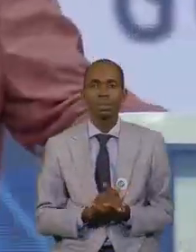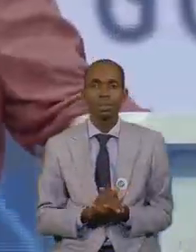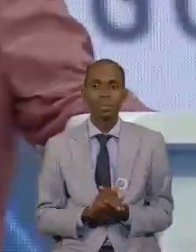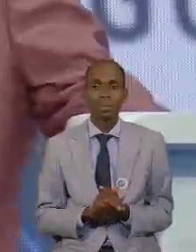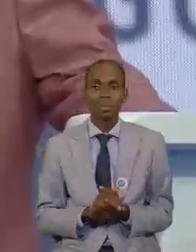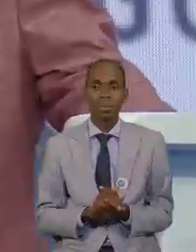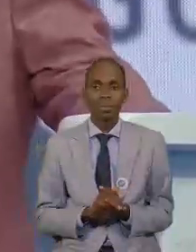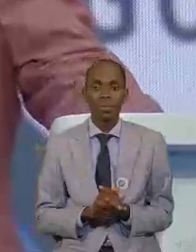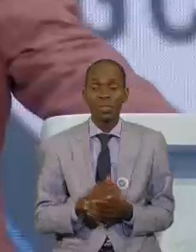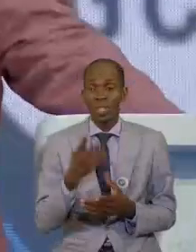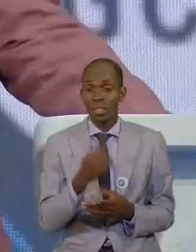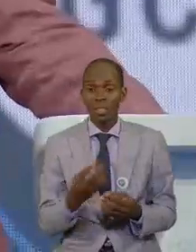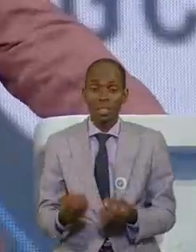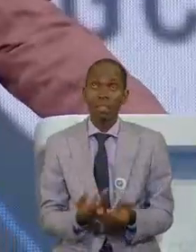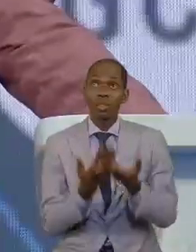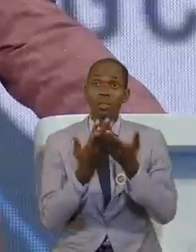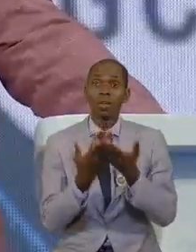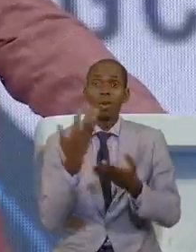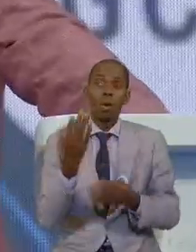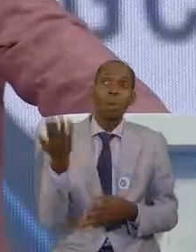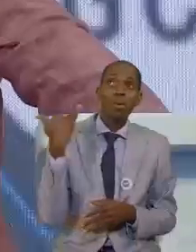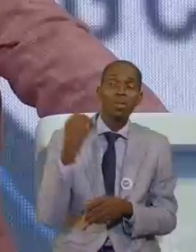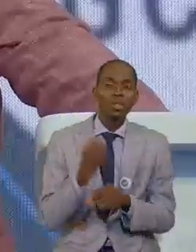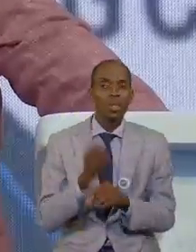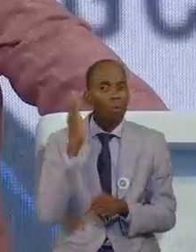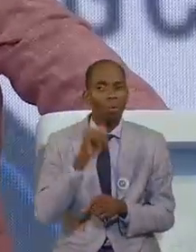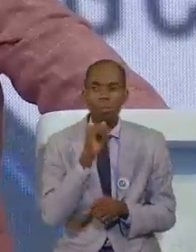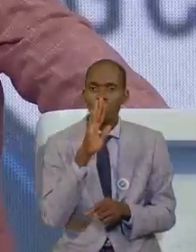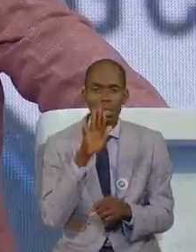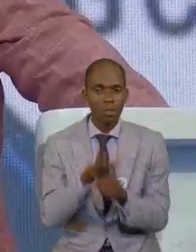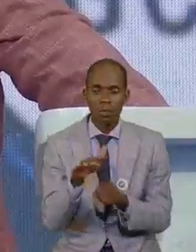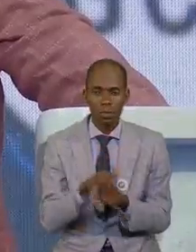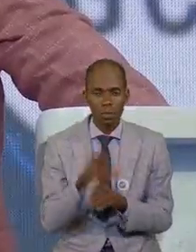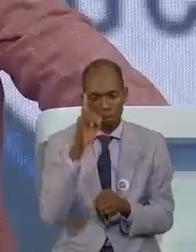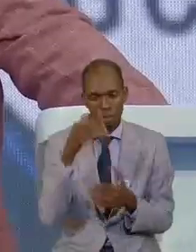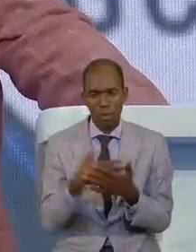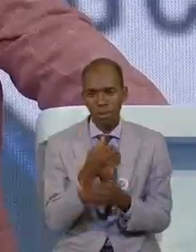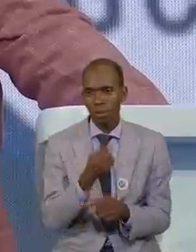The sacrifice of previous year will not be sufficient.